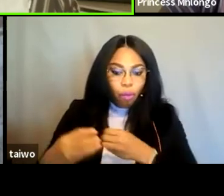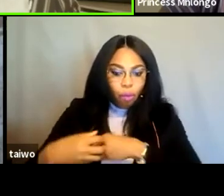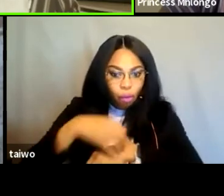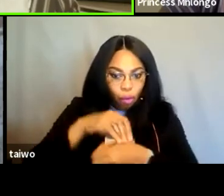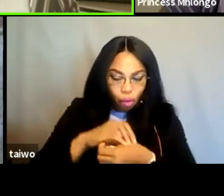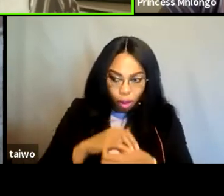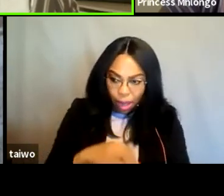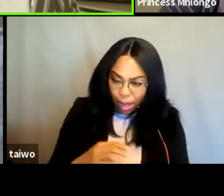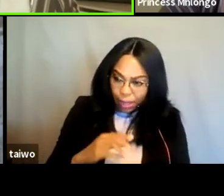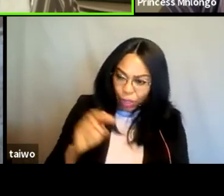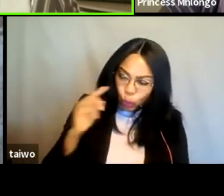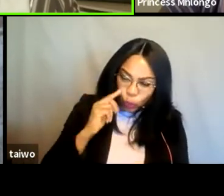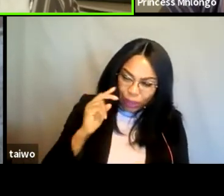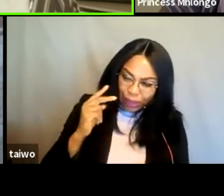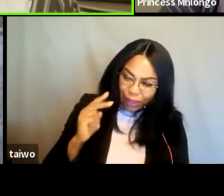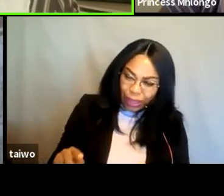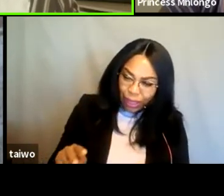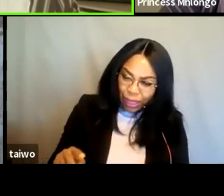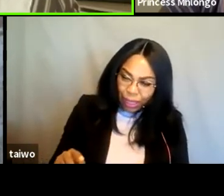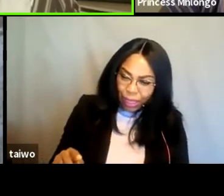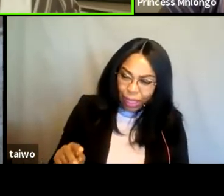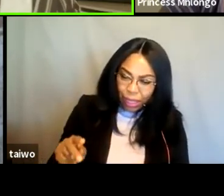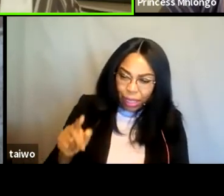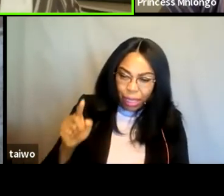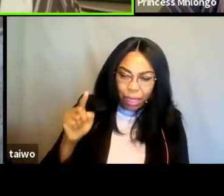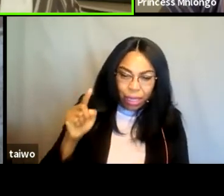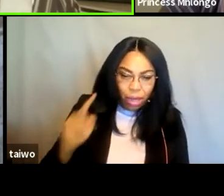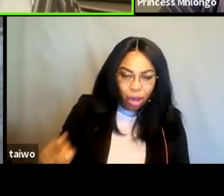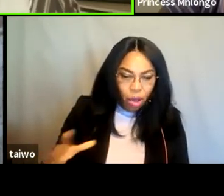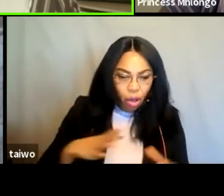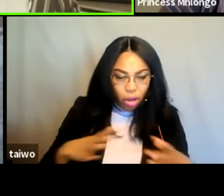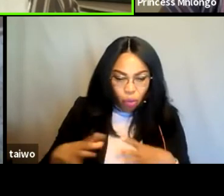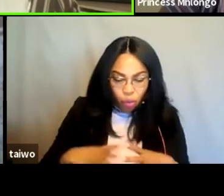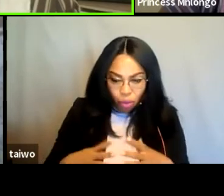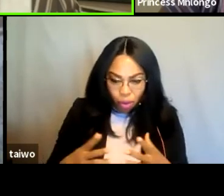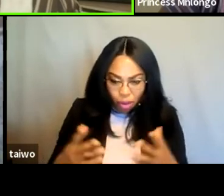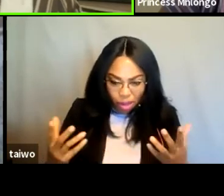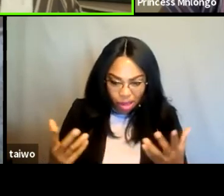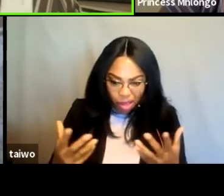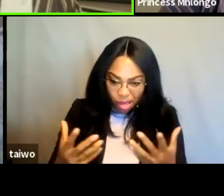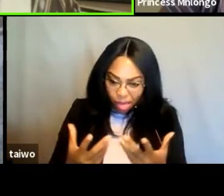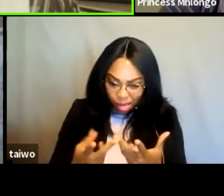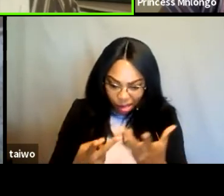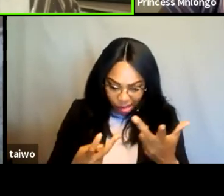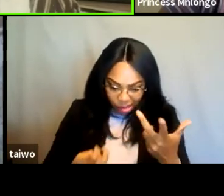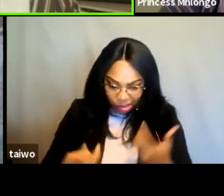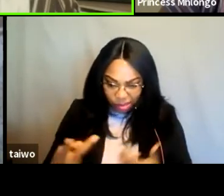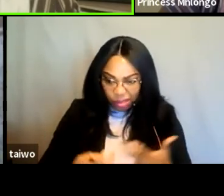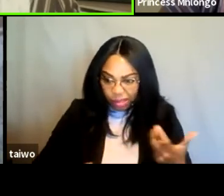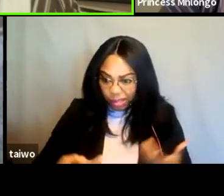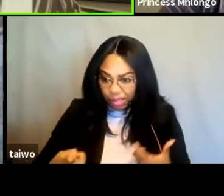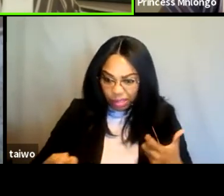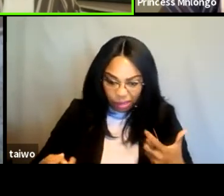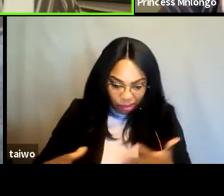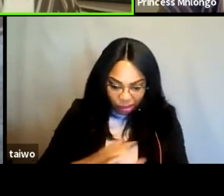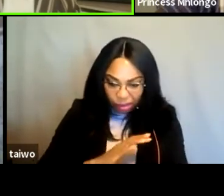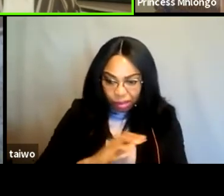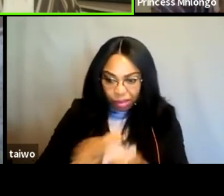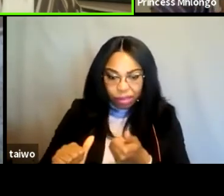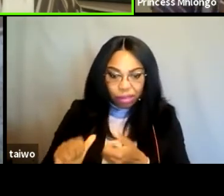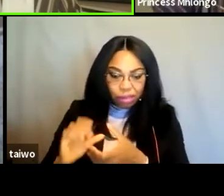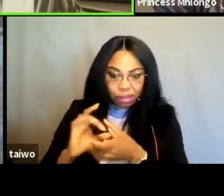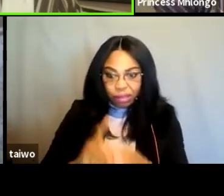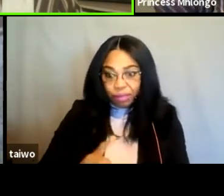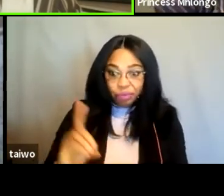it get sort of taken apart in the name of dramaturgy, bastardized in the name of